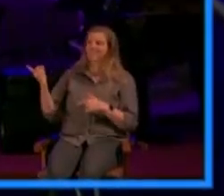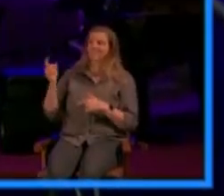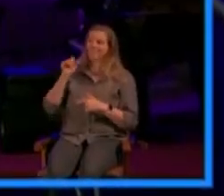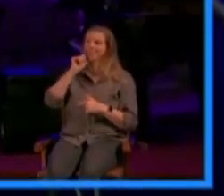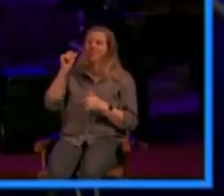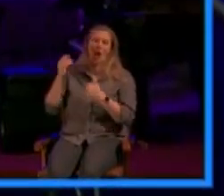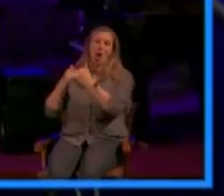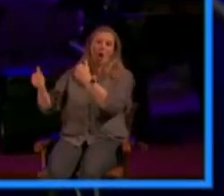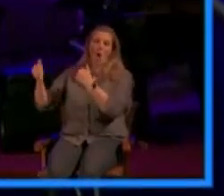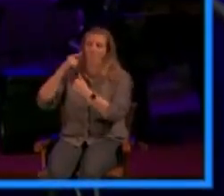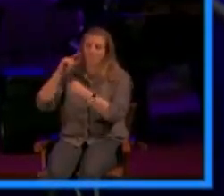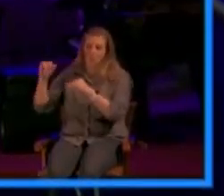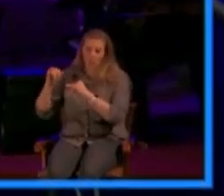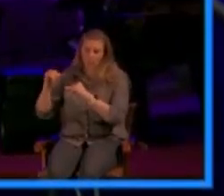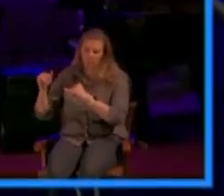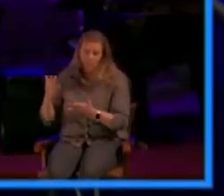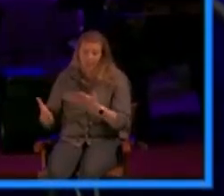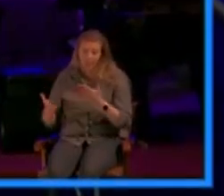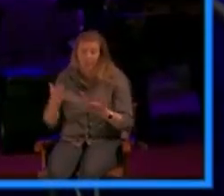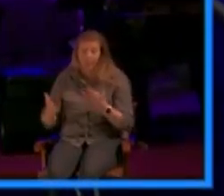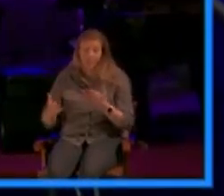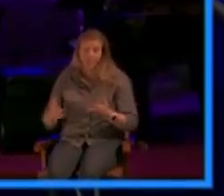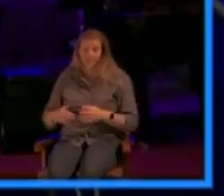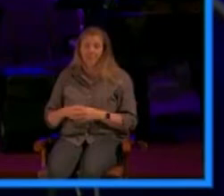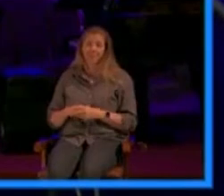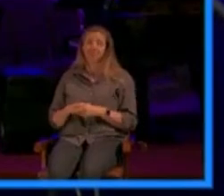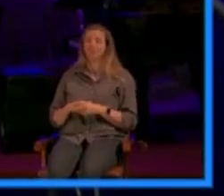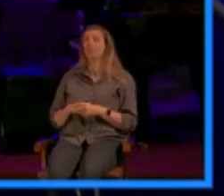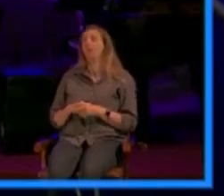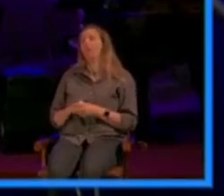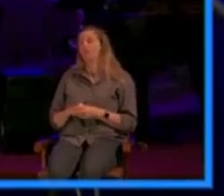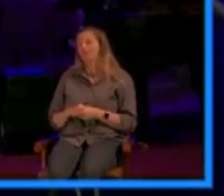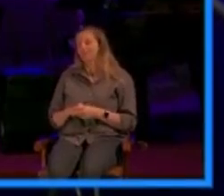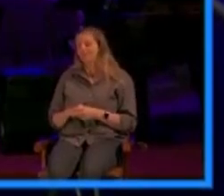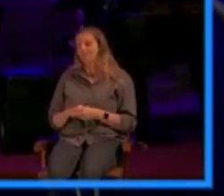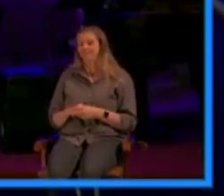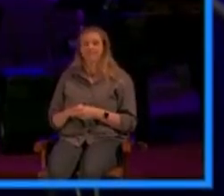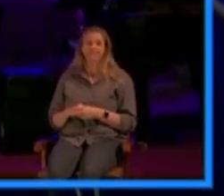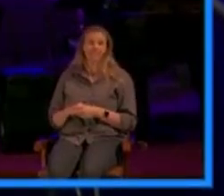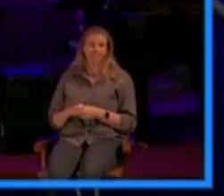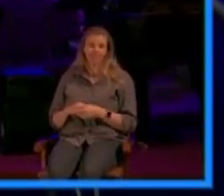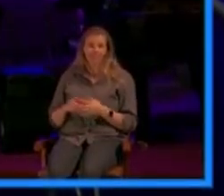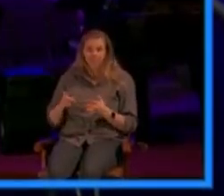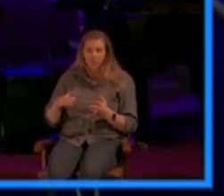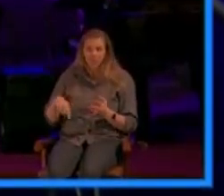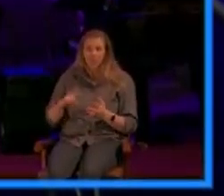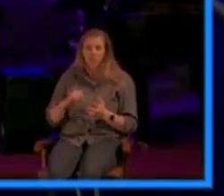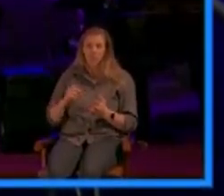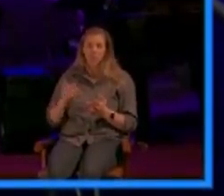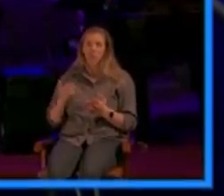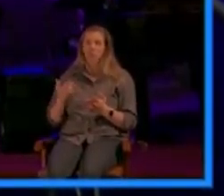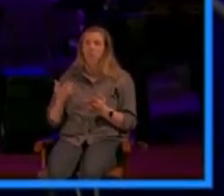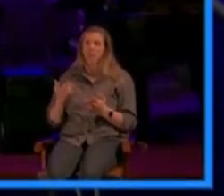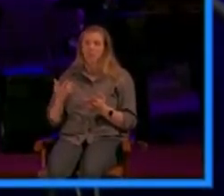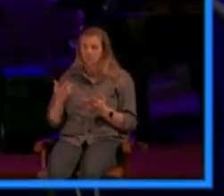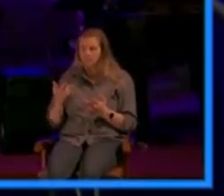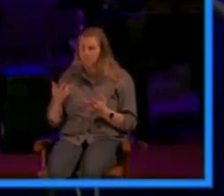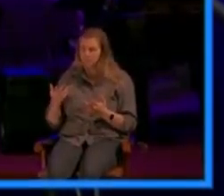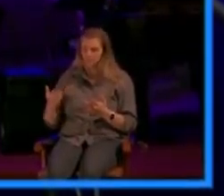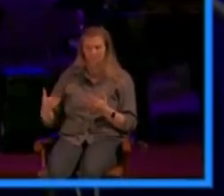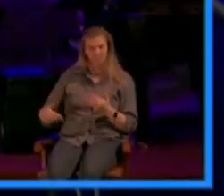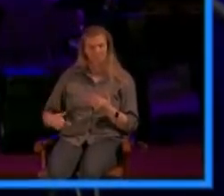biblical worldview of how you see life and you dare speak in the public arena about